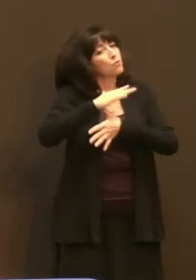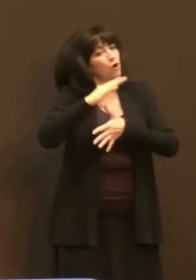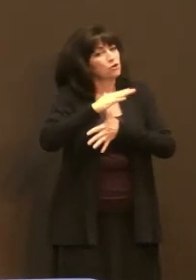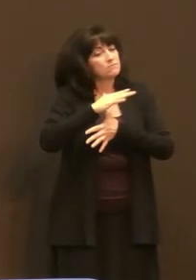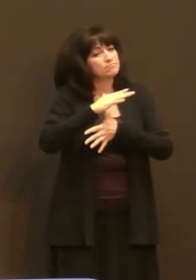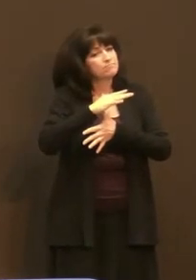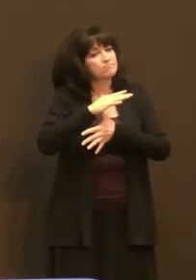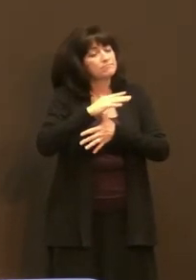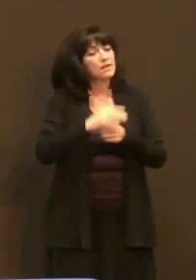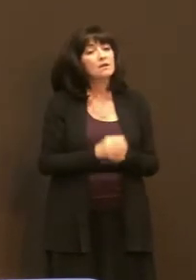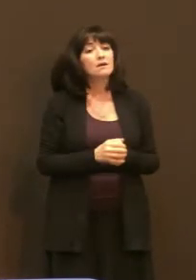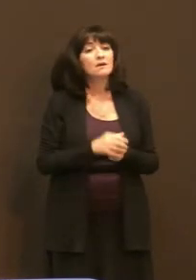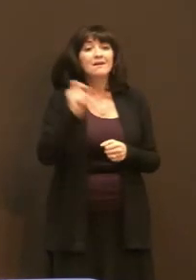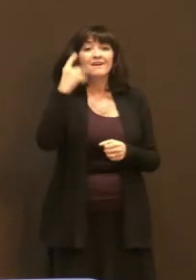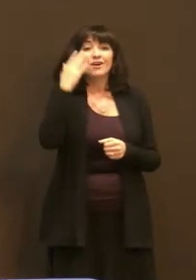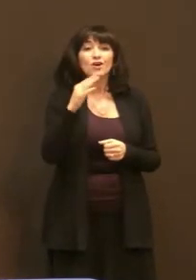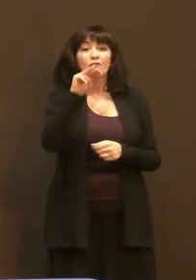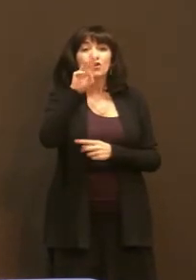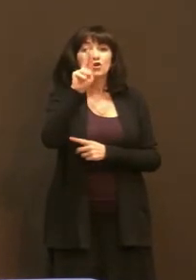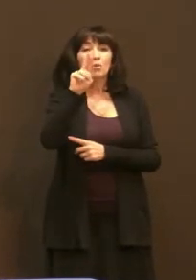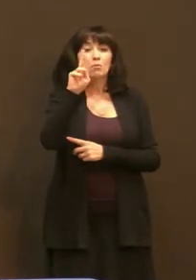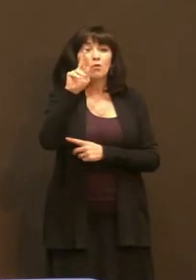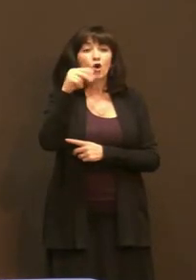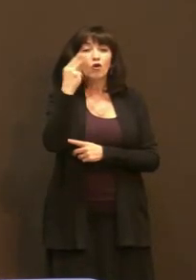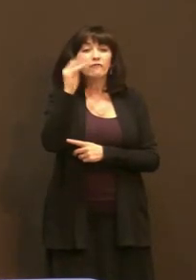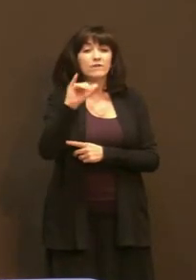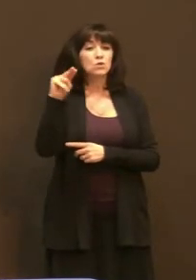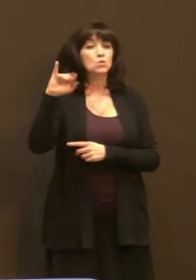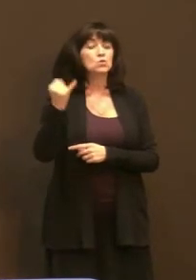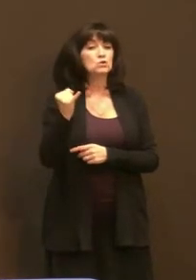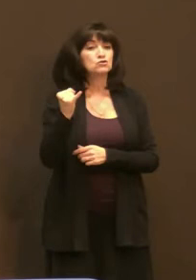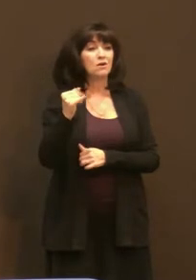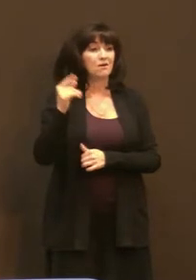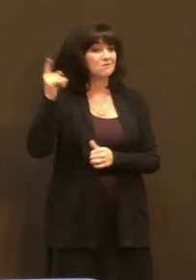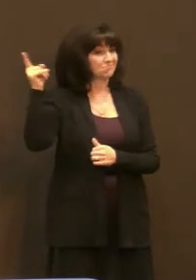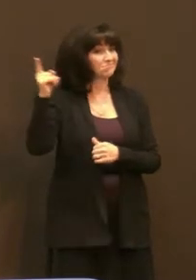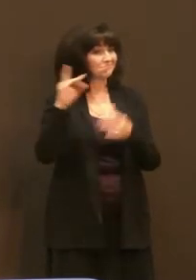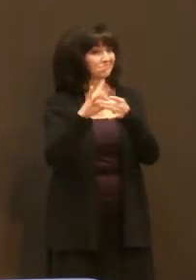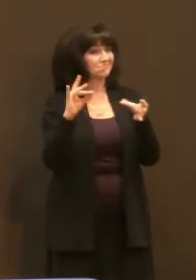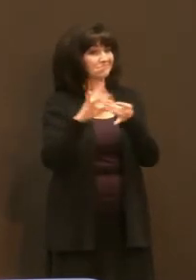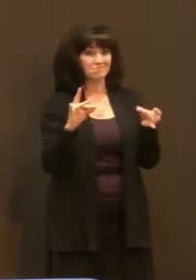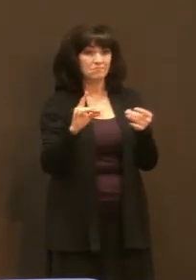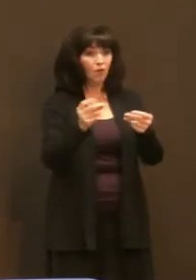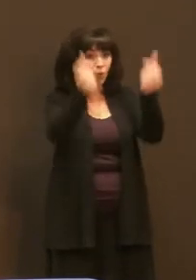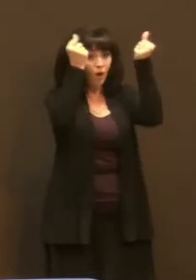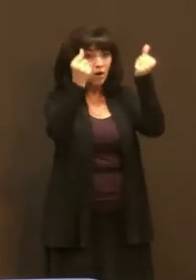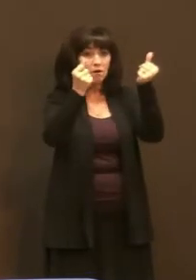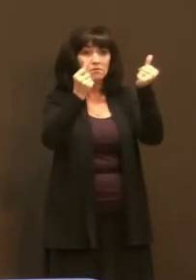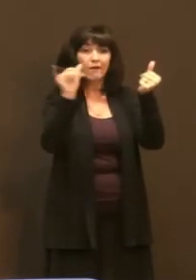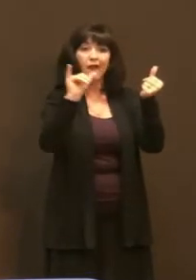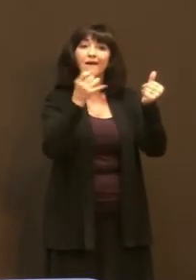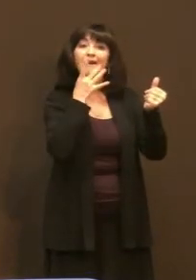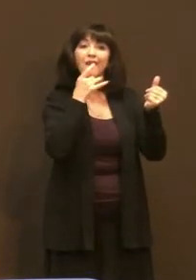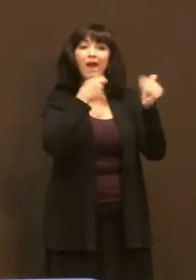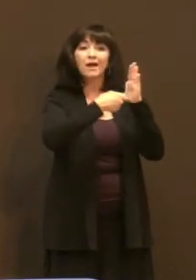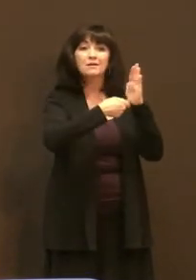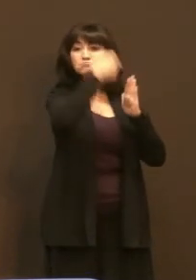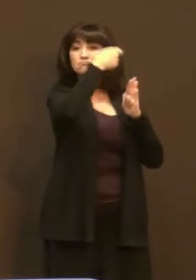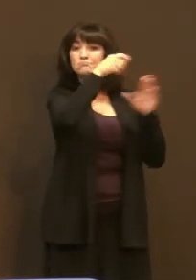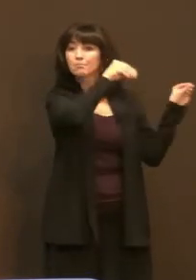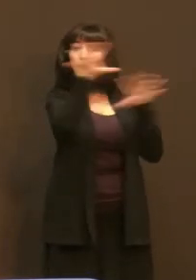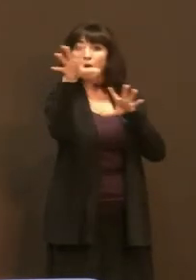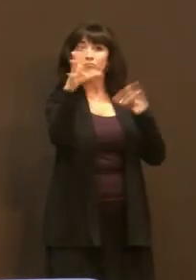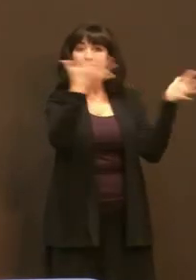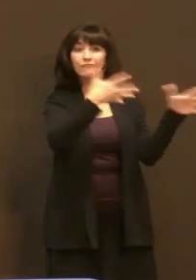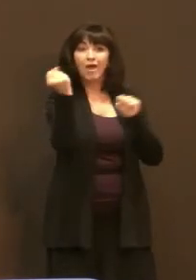Murphy referred to it the other day, as it's not going to be like turning a switch back on. It's more like a dimmer